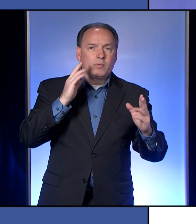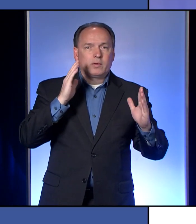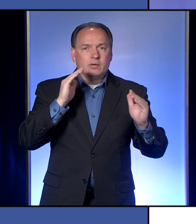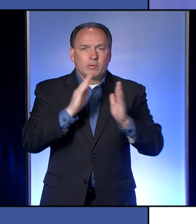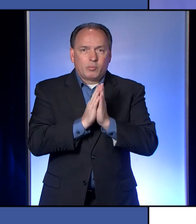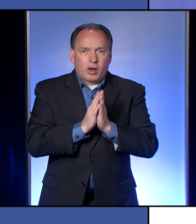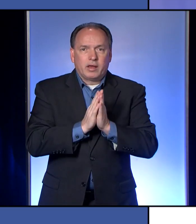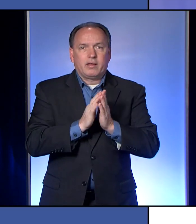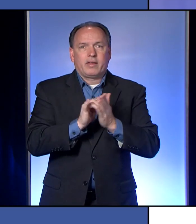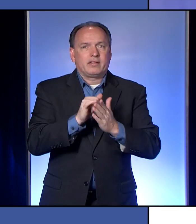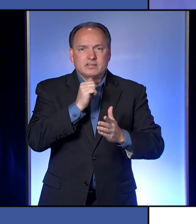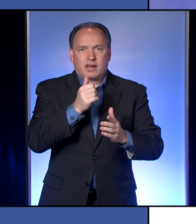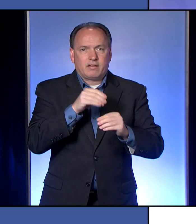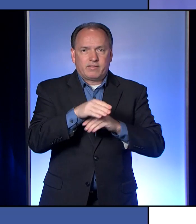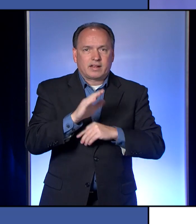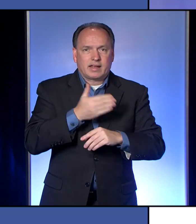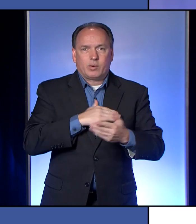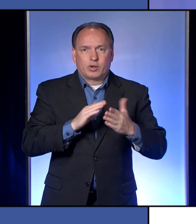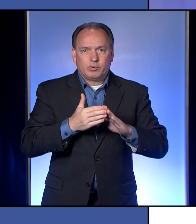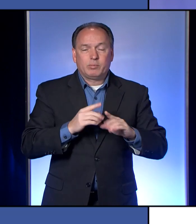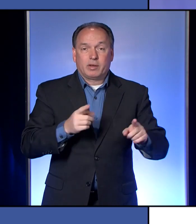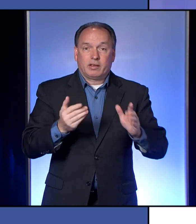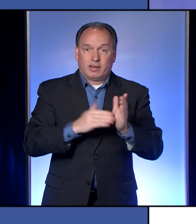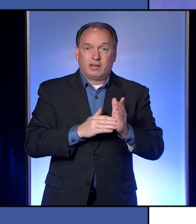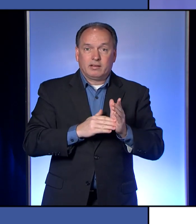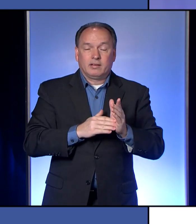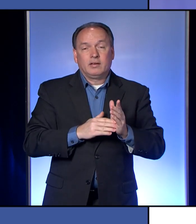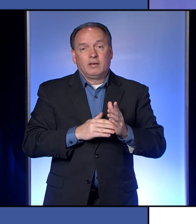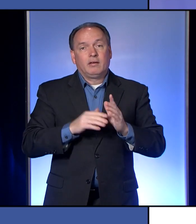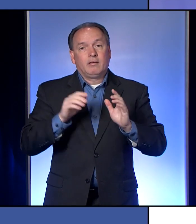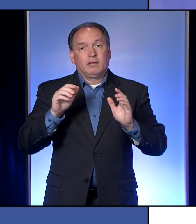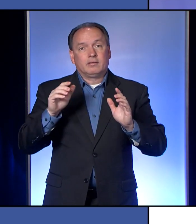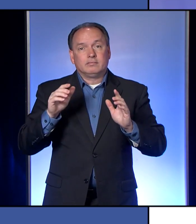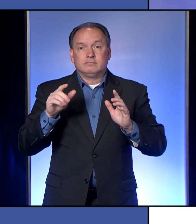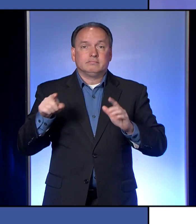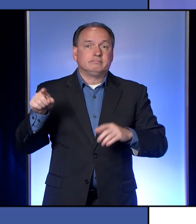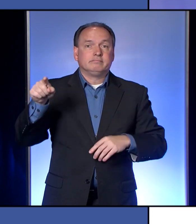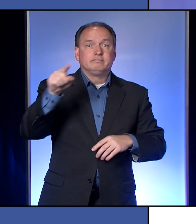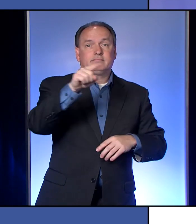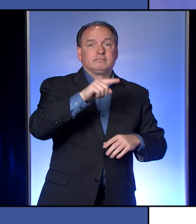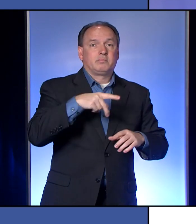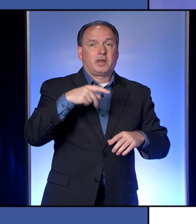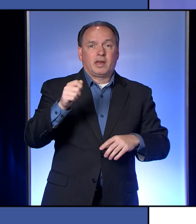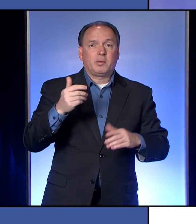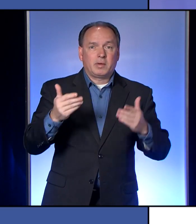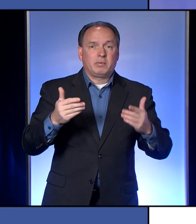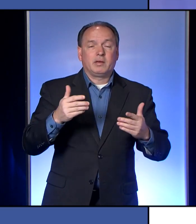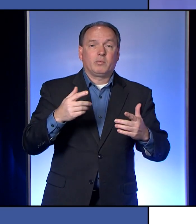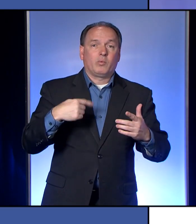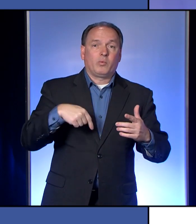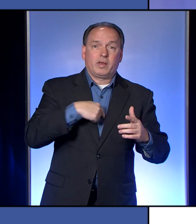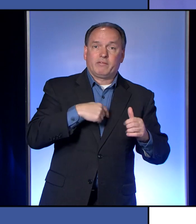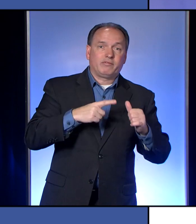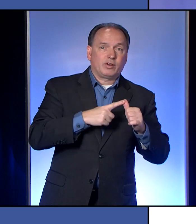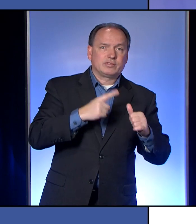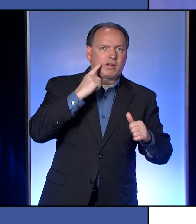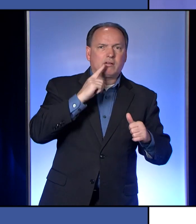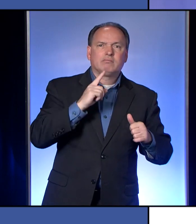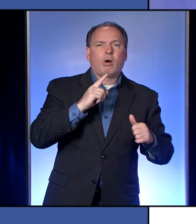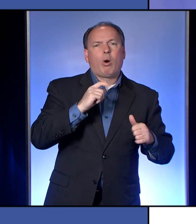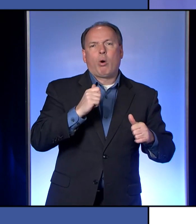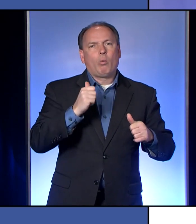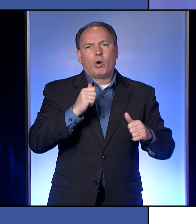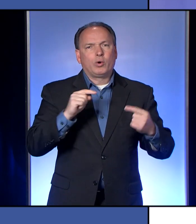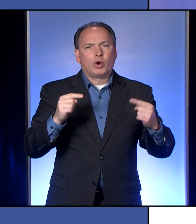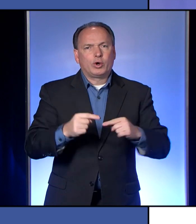that doesn't affect our community. But again, in the beginning, we didn't think that COVID-19 even affected children at all. And